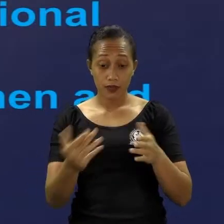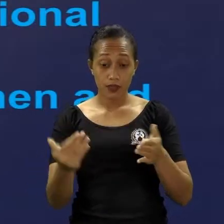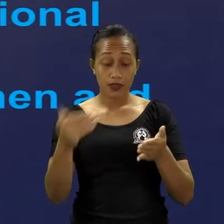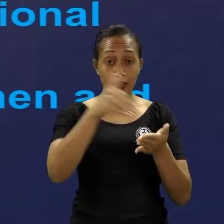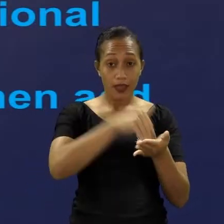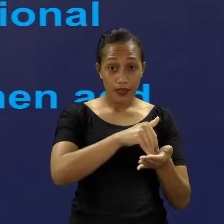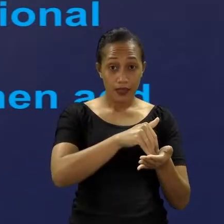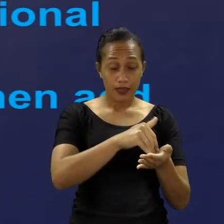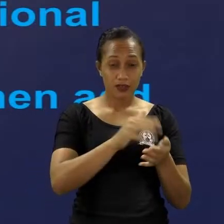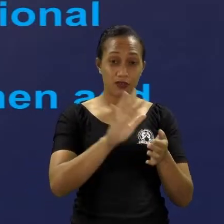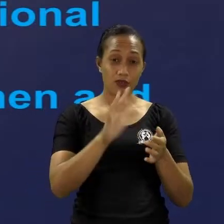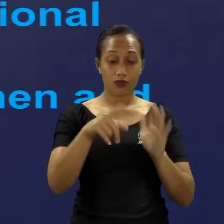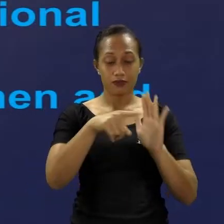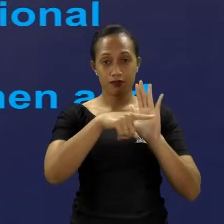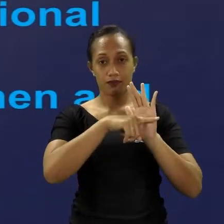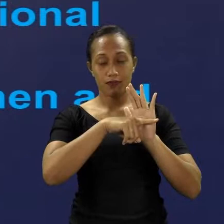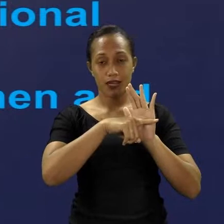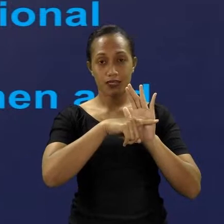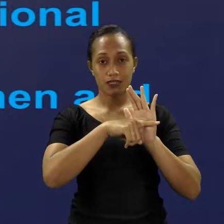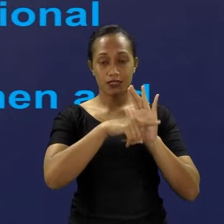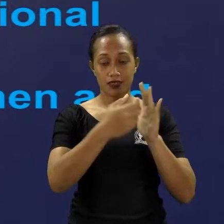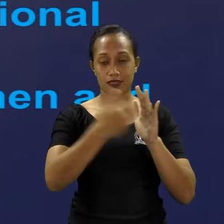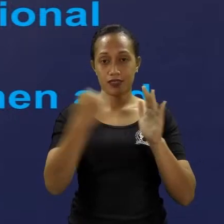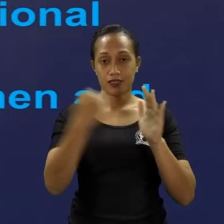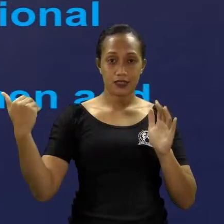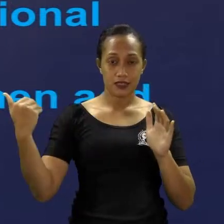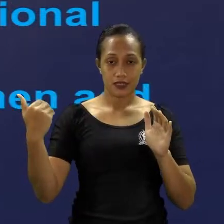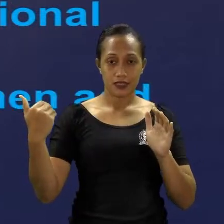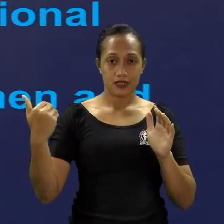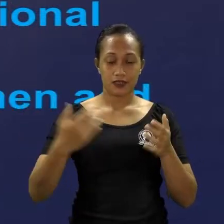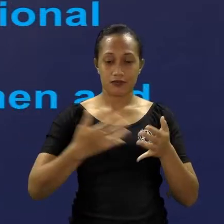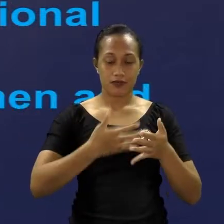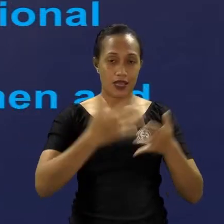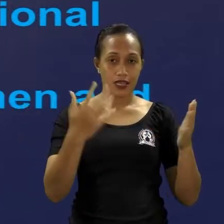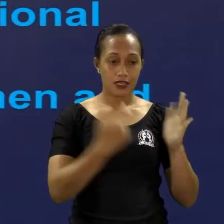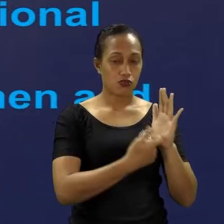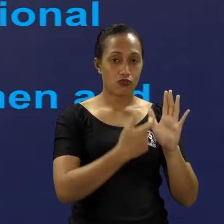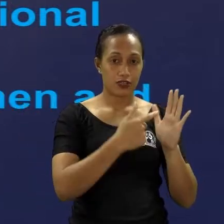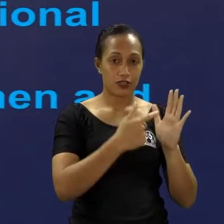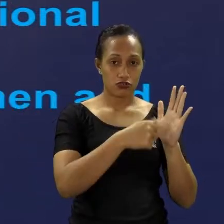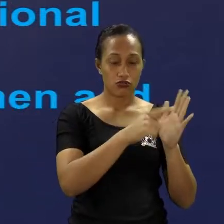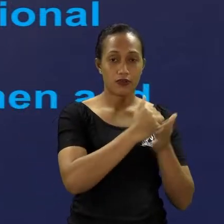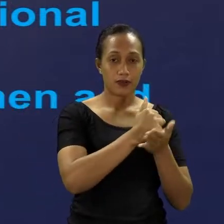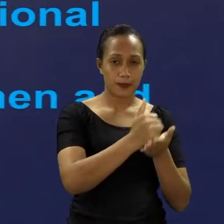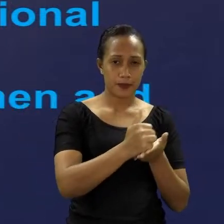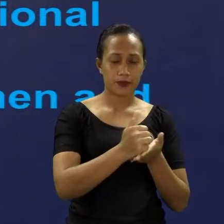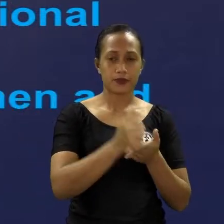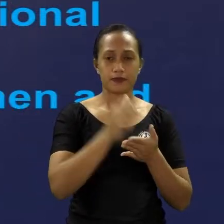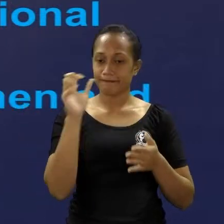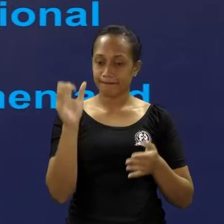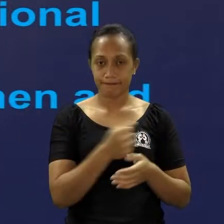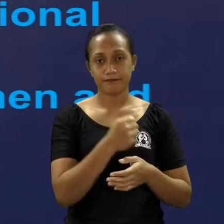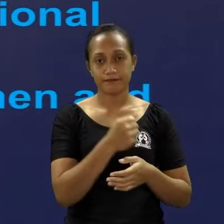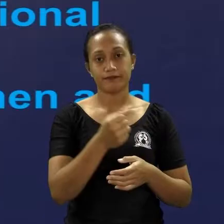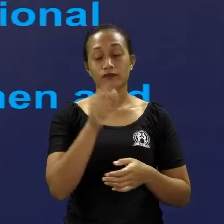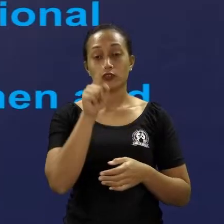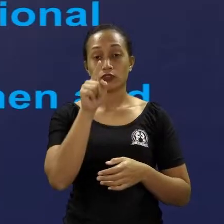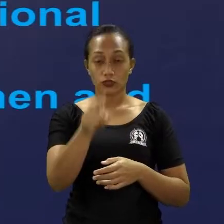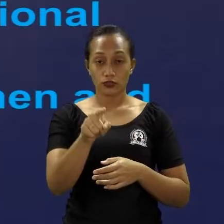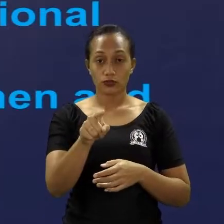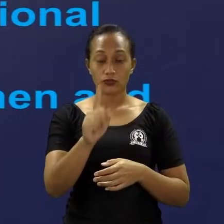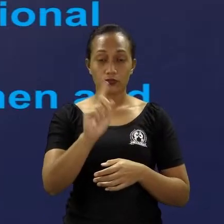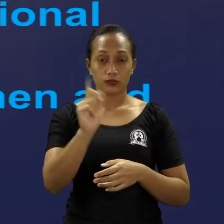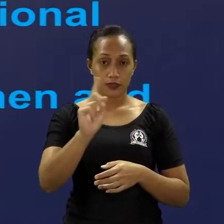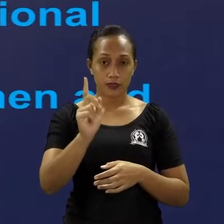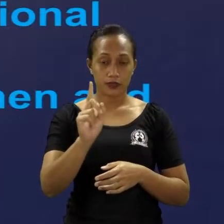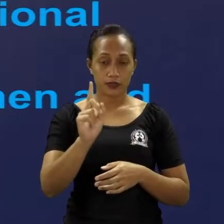whaapopo, pe tō ese, so o se rational numbers lava. E tatau iai tātou ona.